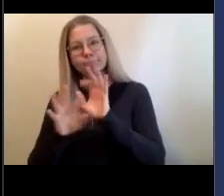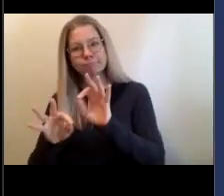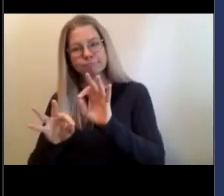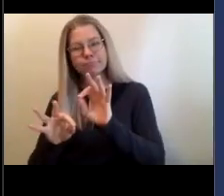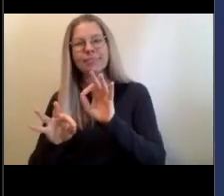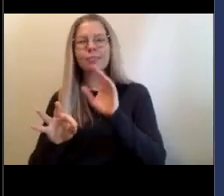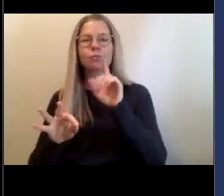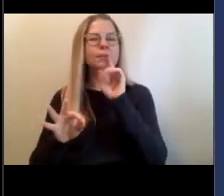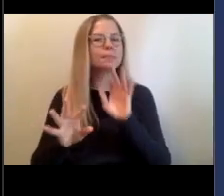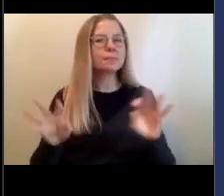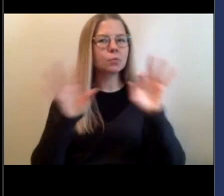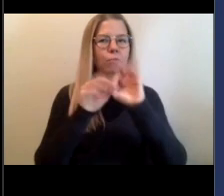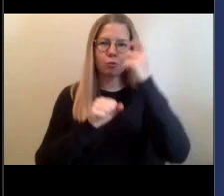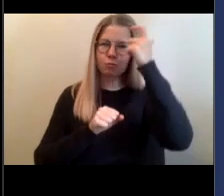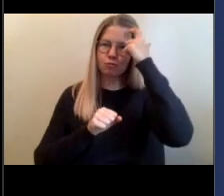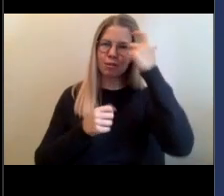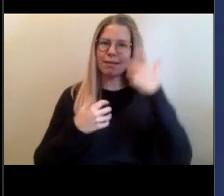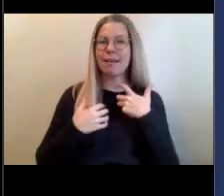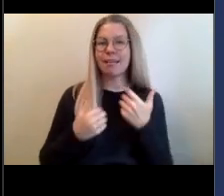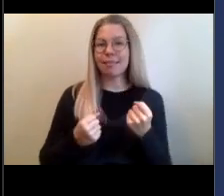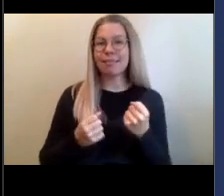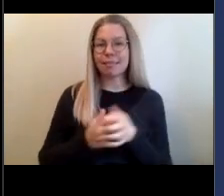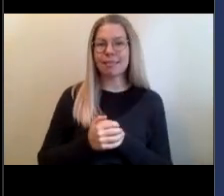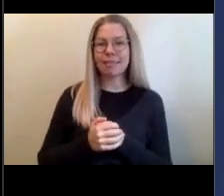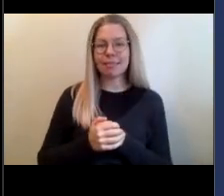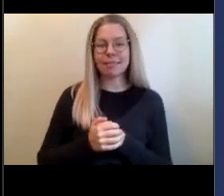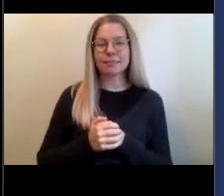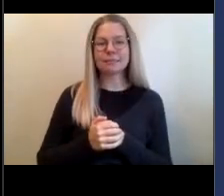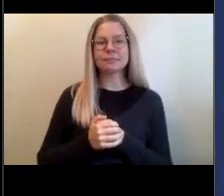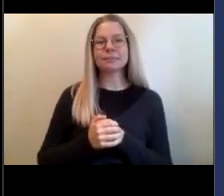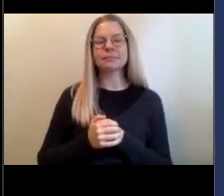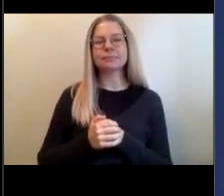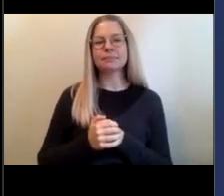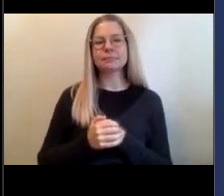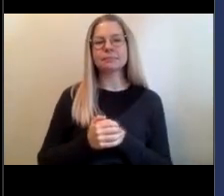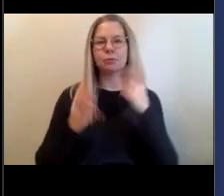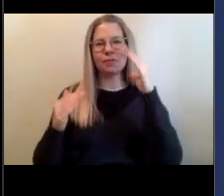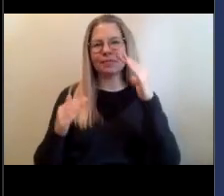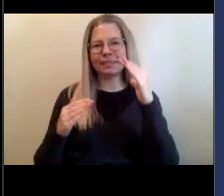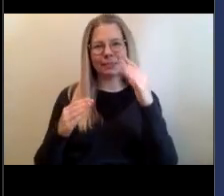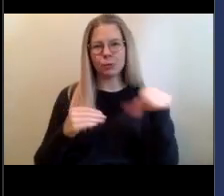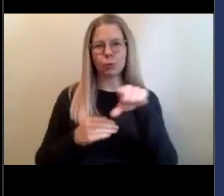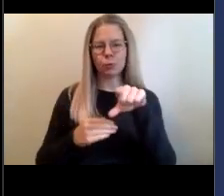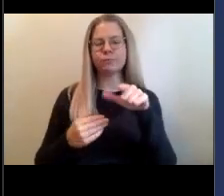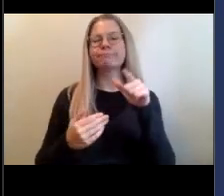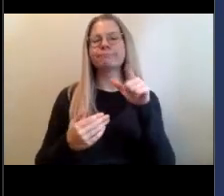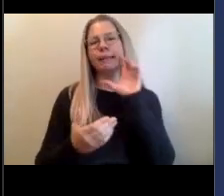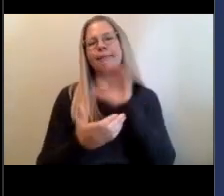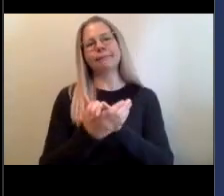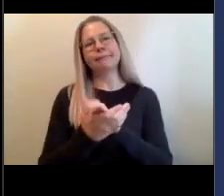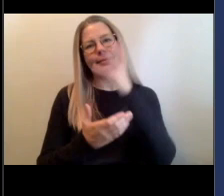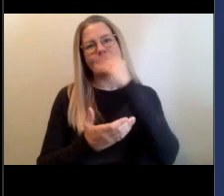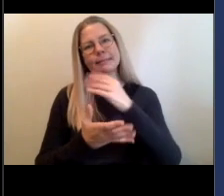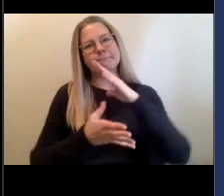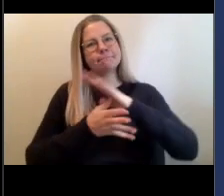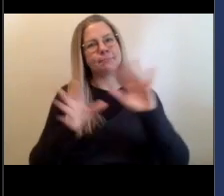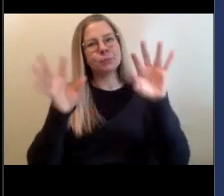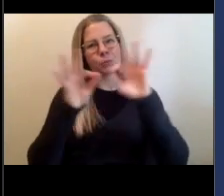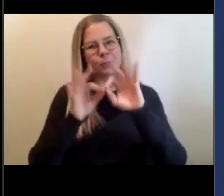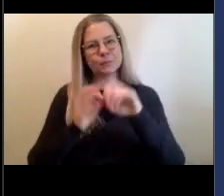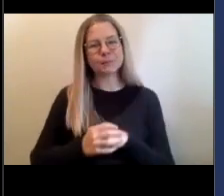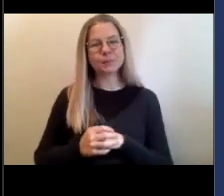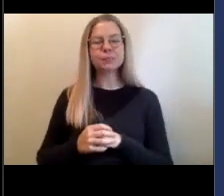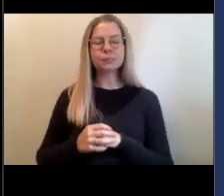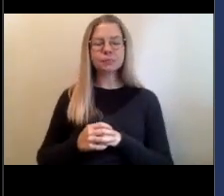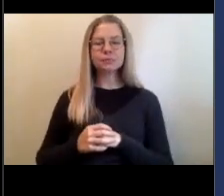So I don't have to hopefully convince you that sleep's important now. And for most of us,